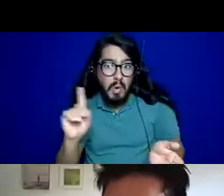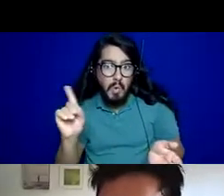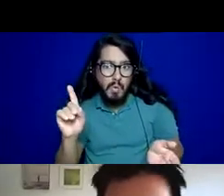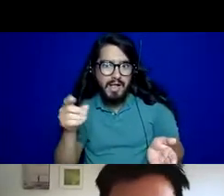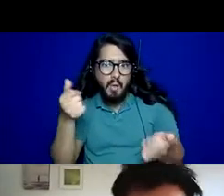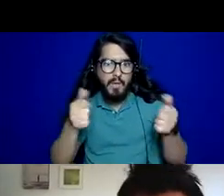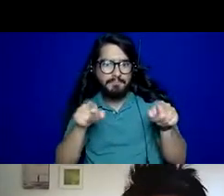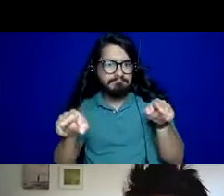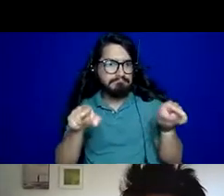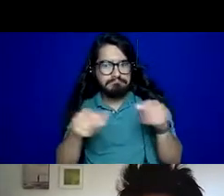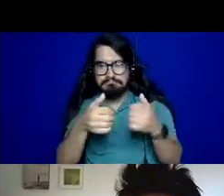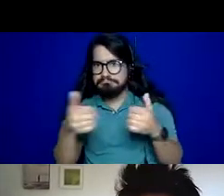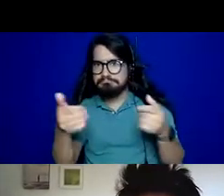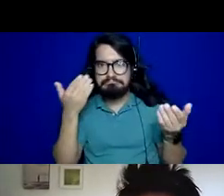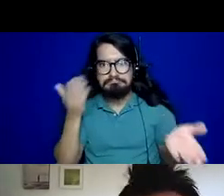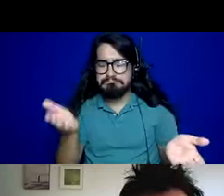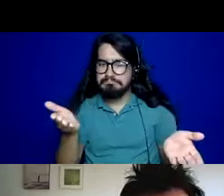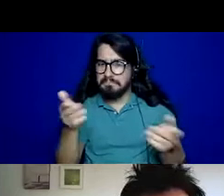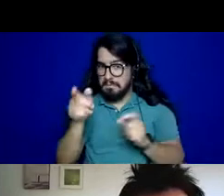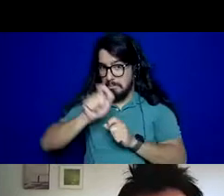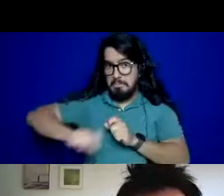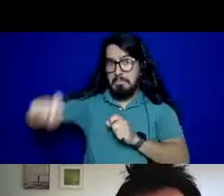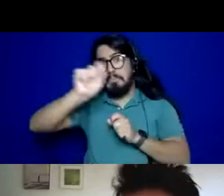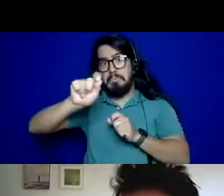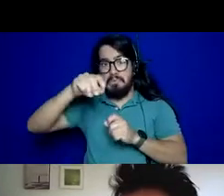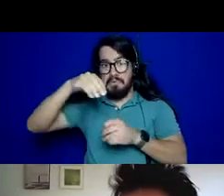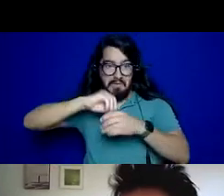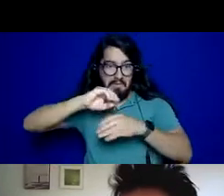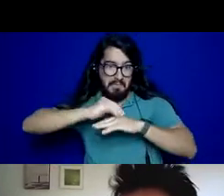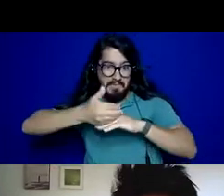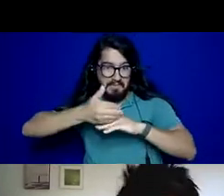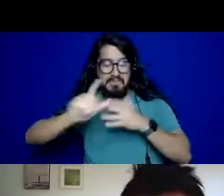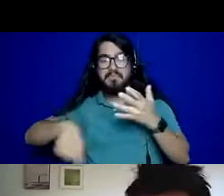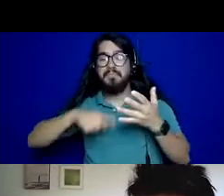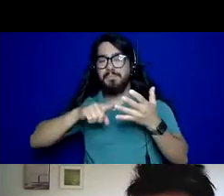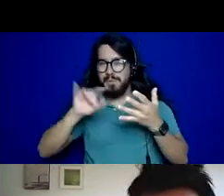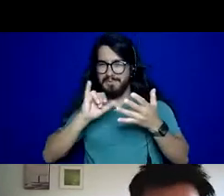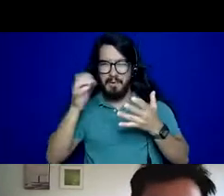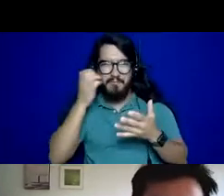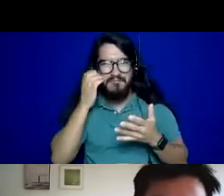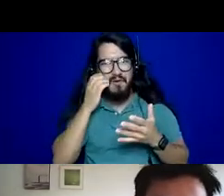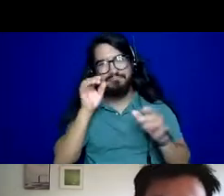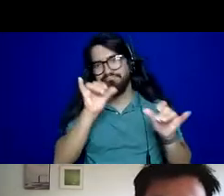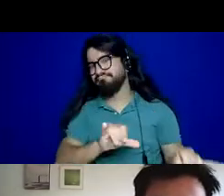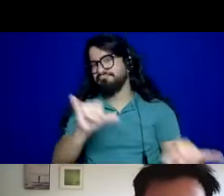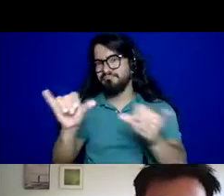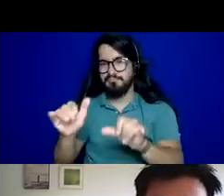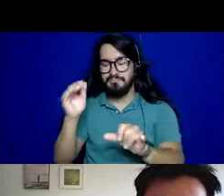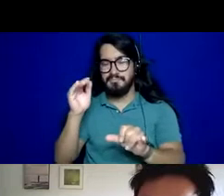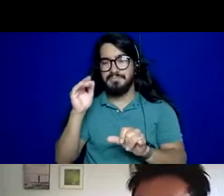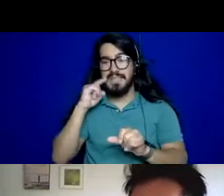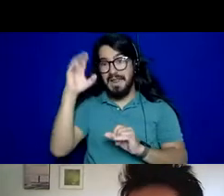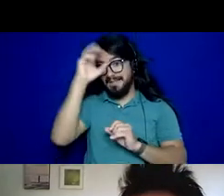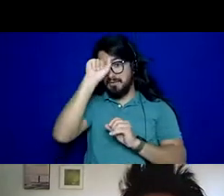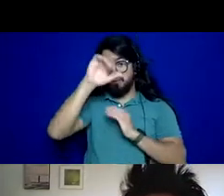So I drew a sort of a circle here and labeled it. Similarly with my phone at this point, I assume it's somewhere in here in the